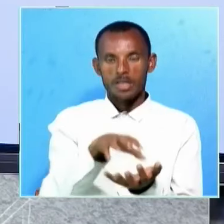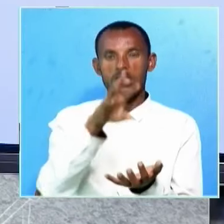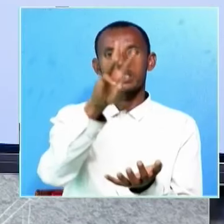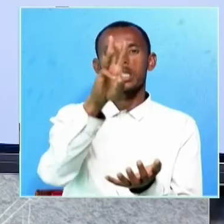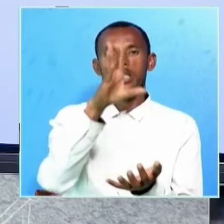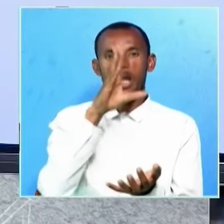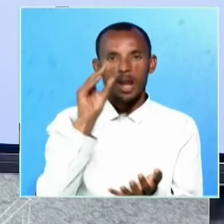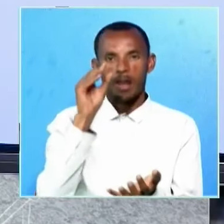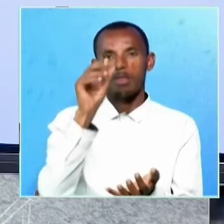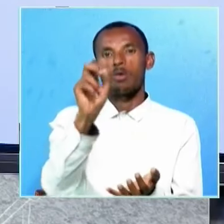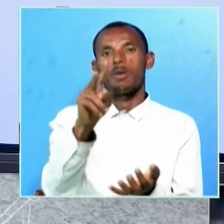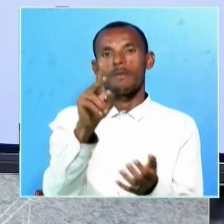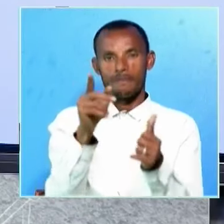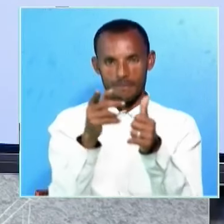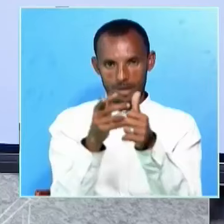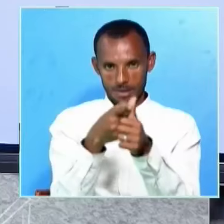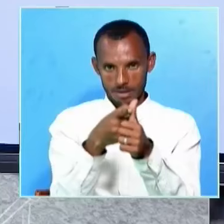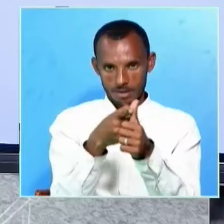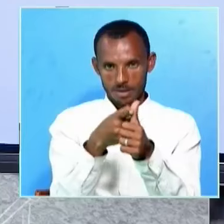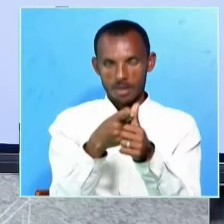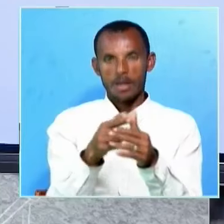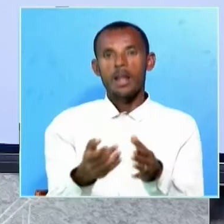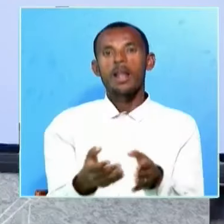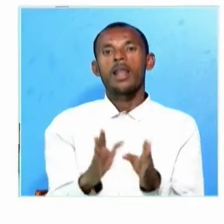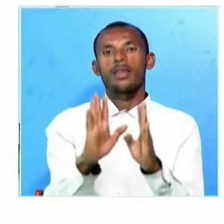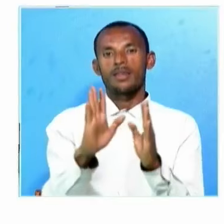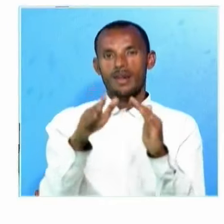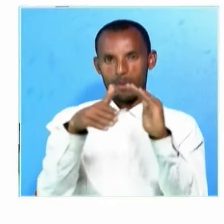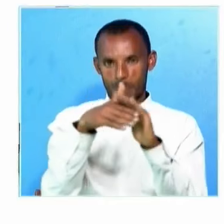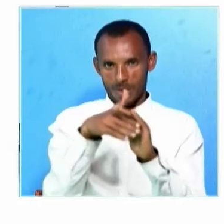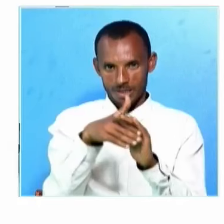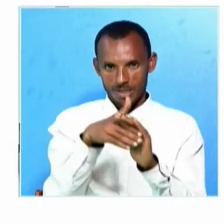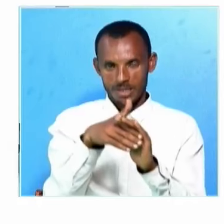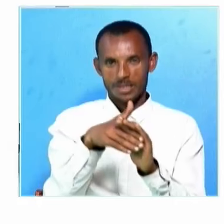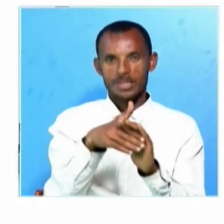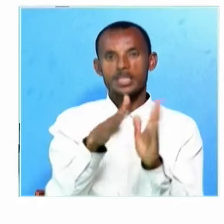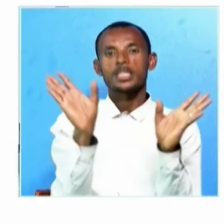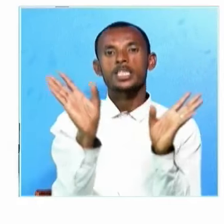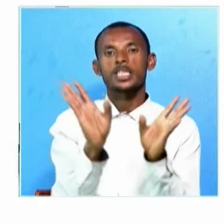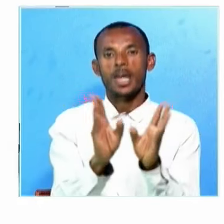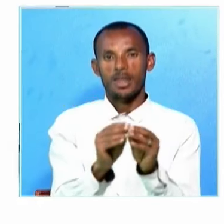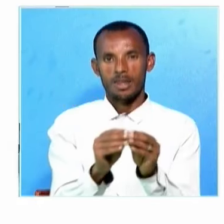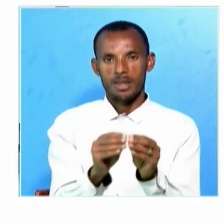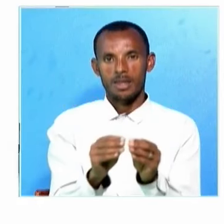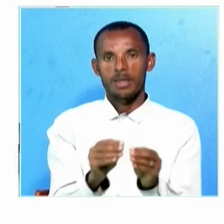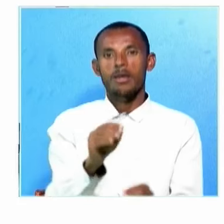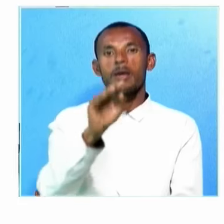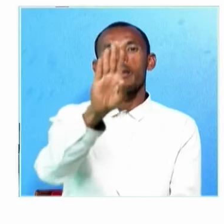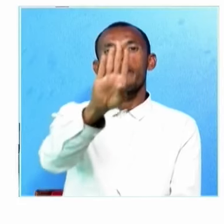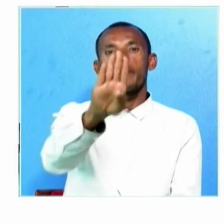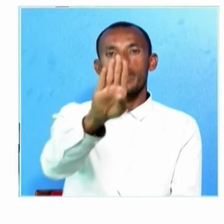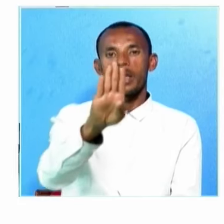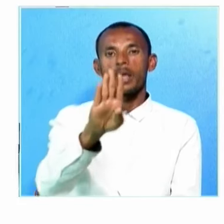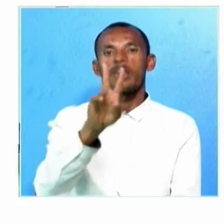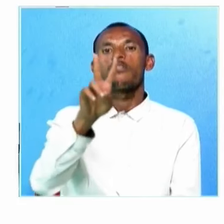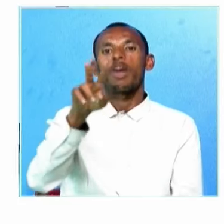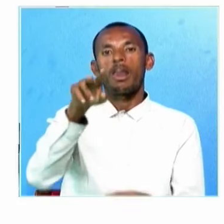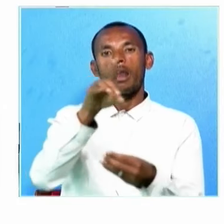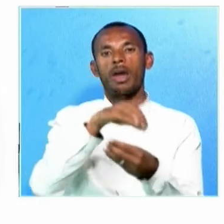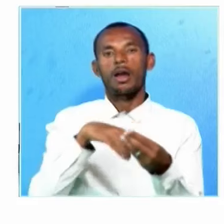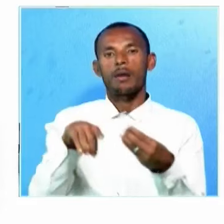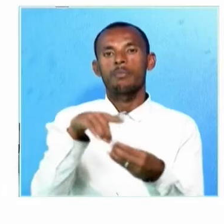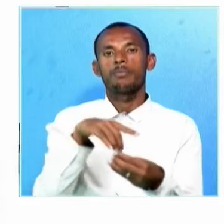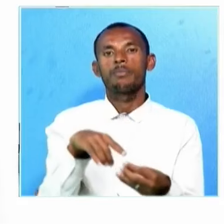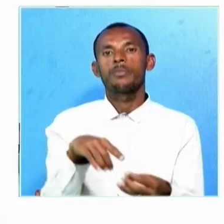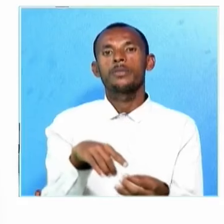12. So first, let me represent set B in Venn diagram.